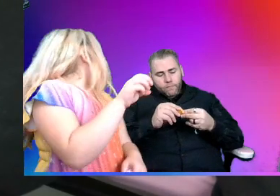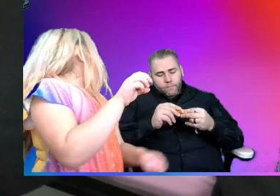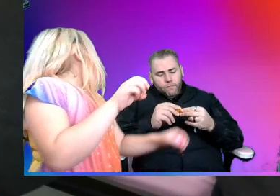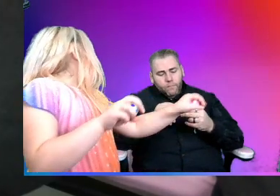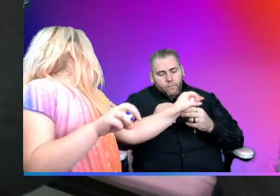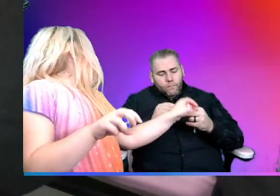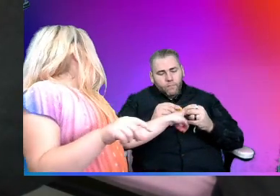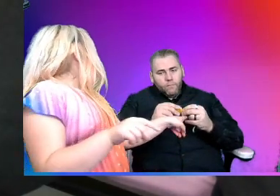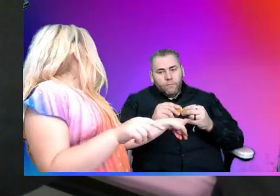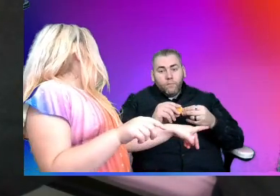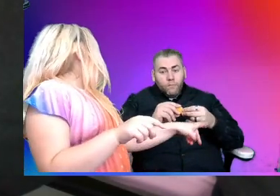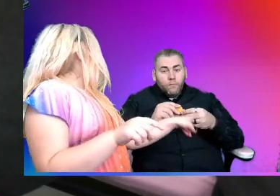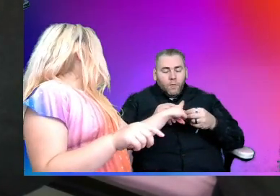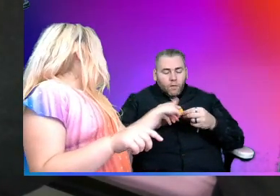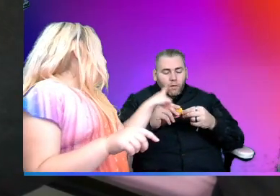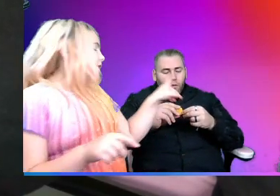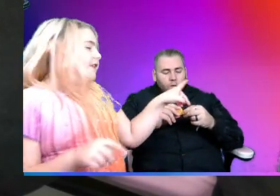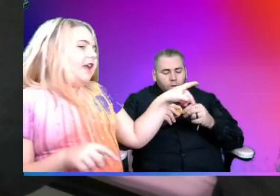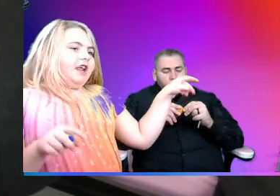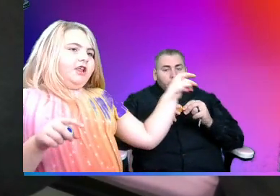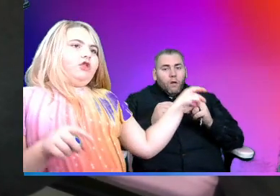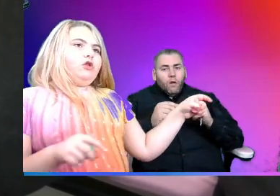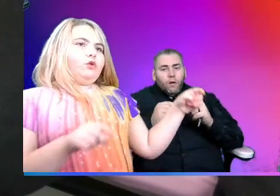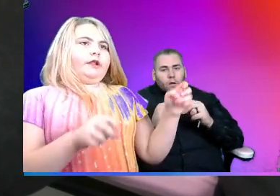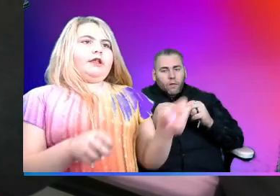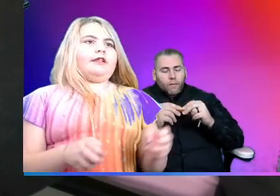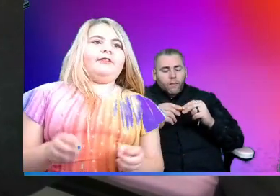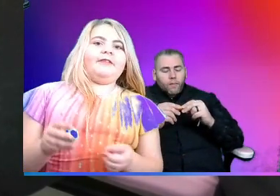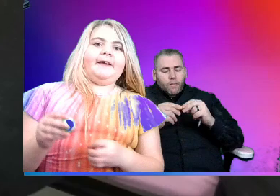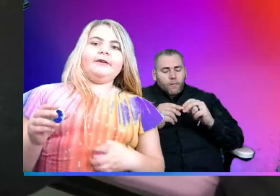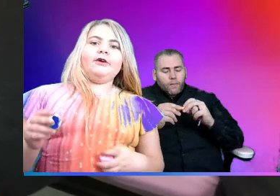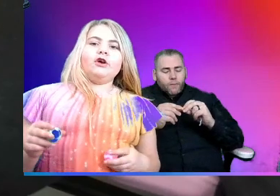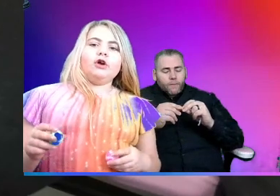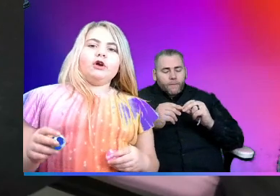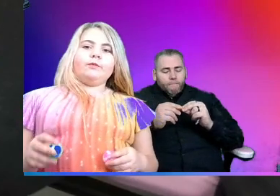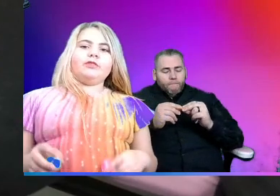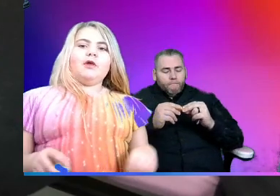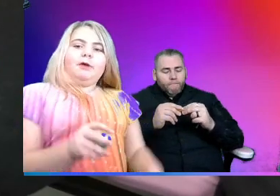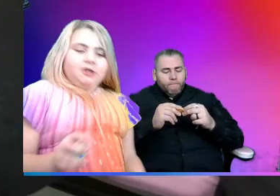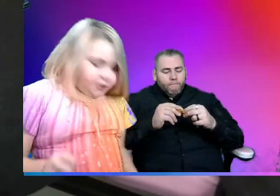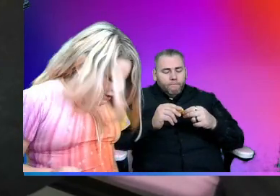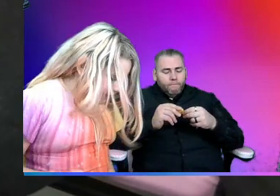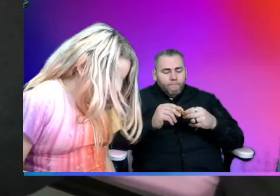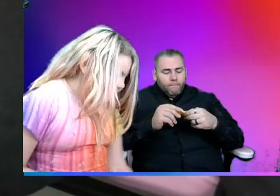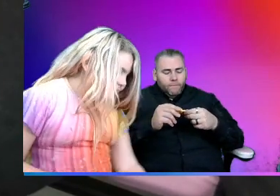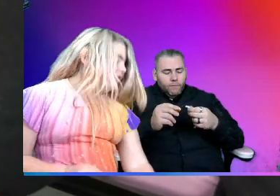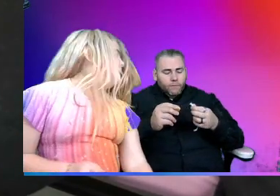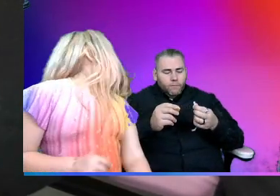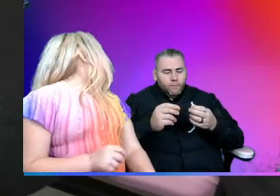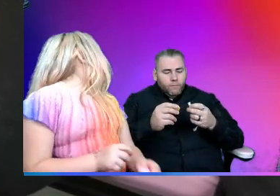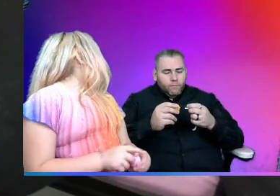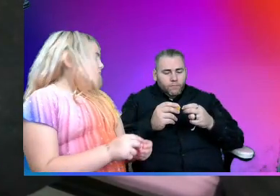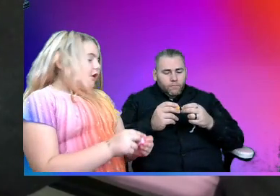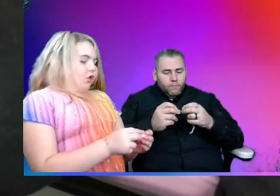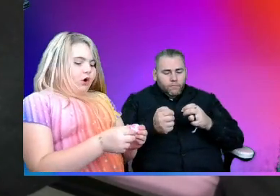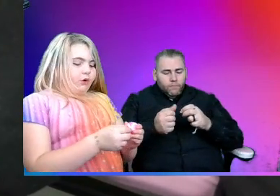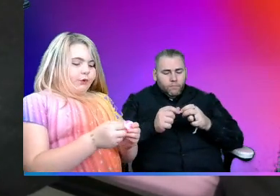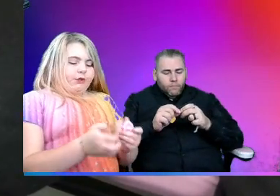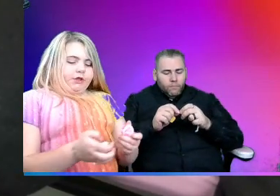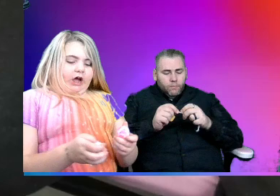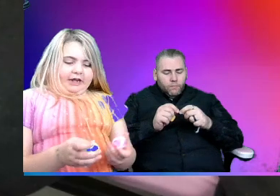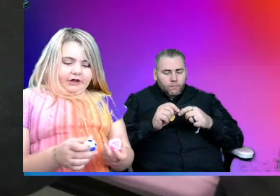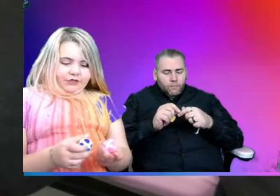I'm going to fill something else while my dad is doing something. The magician.